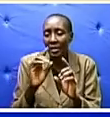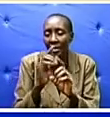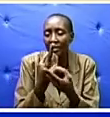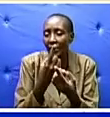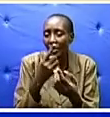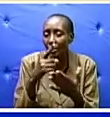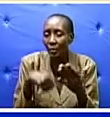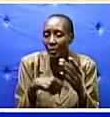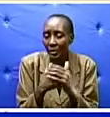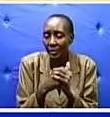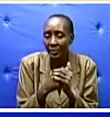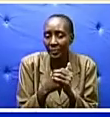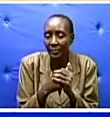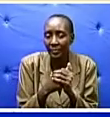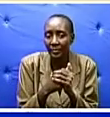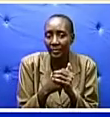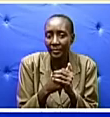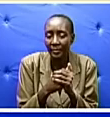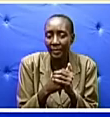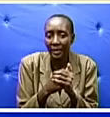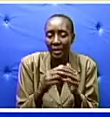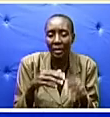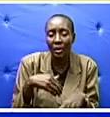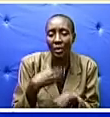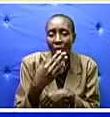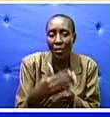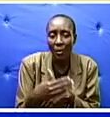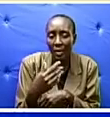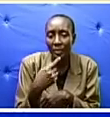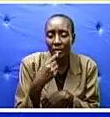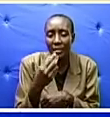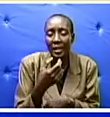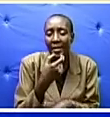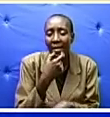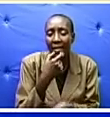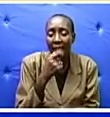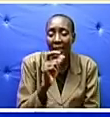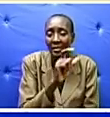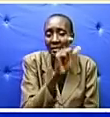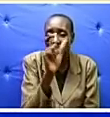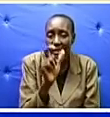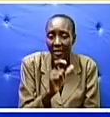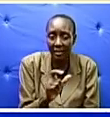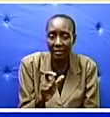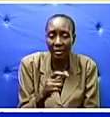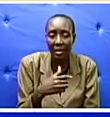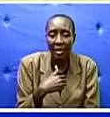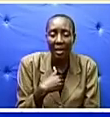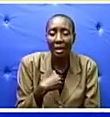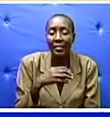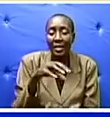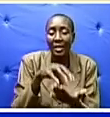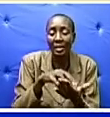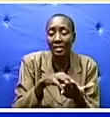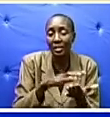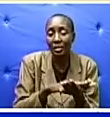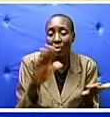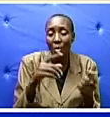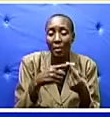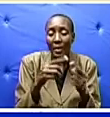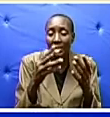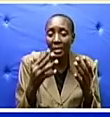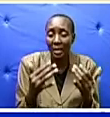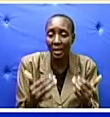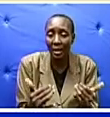that it was not just, you know, we are used to the Nyanza region having the most number of cases, mm-hmm. but now this time